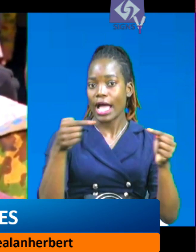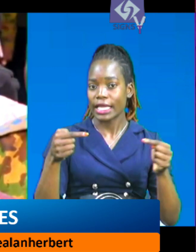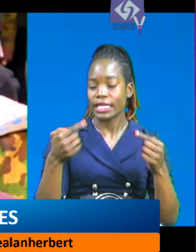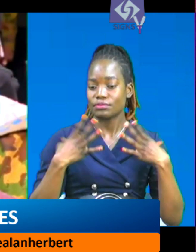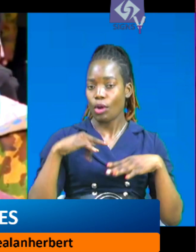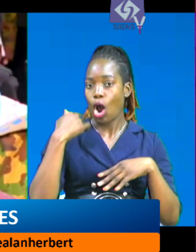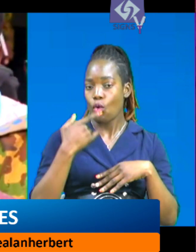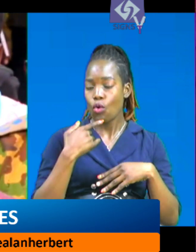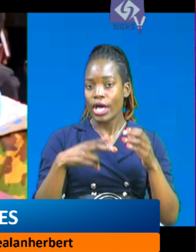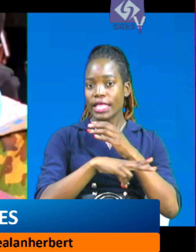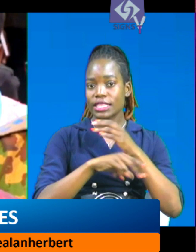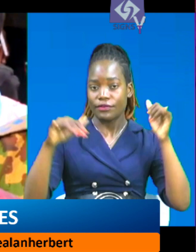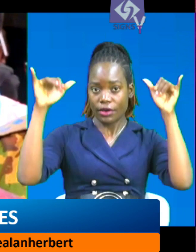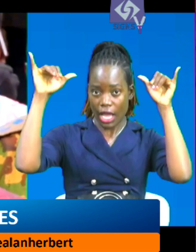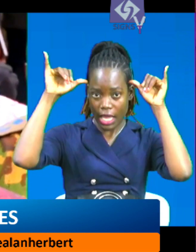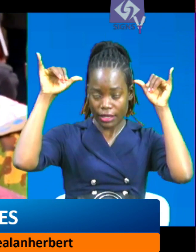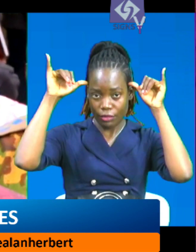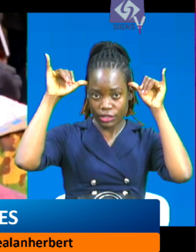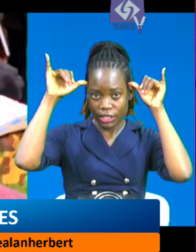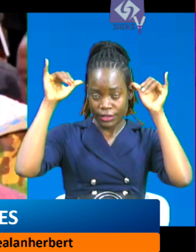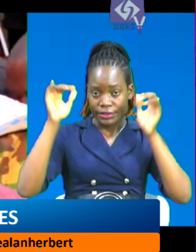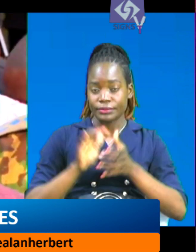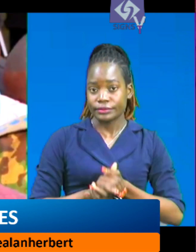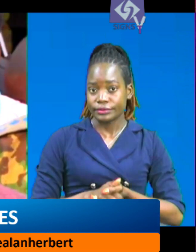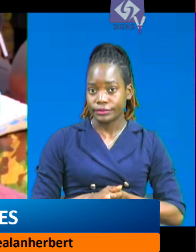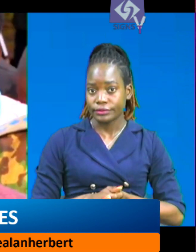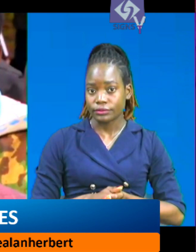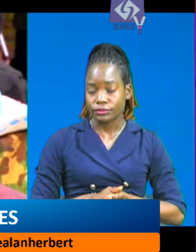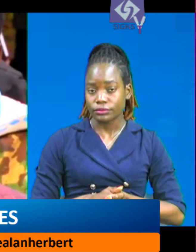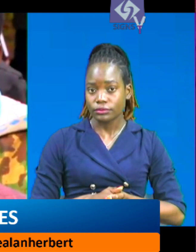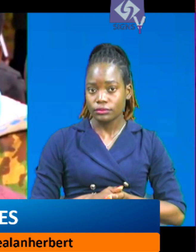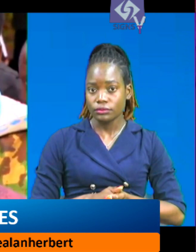cattle rustlers is not in any way